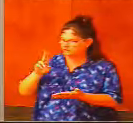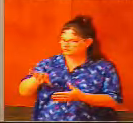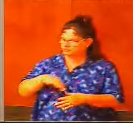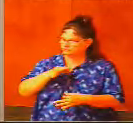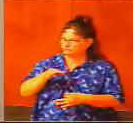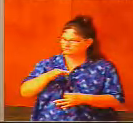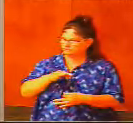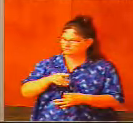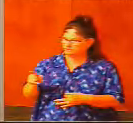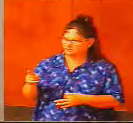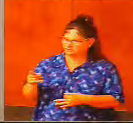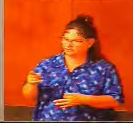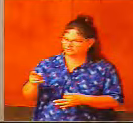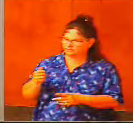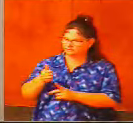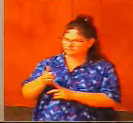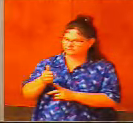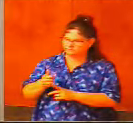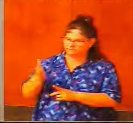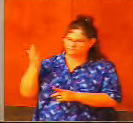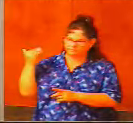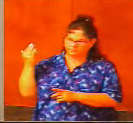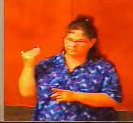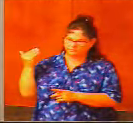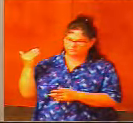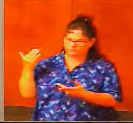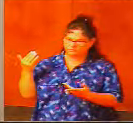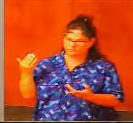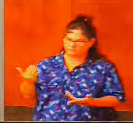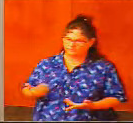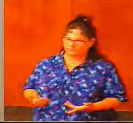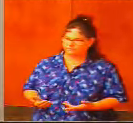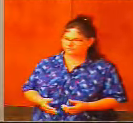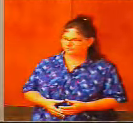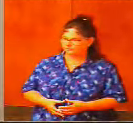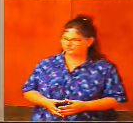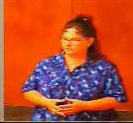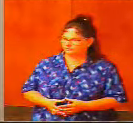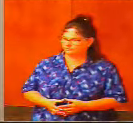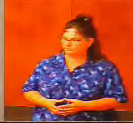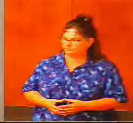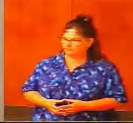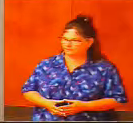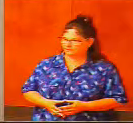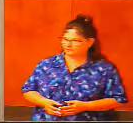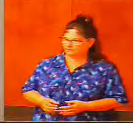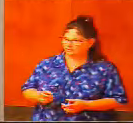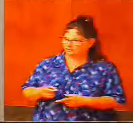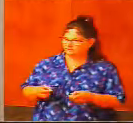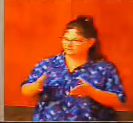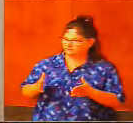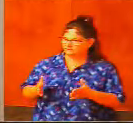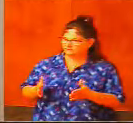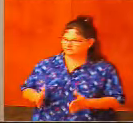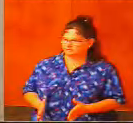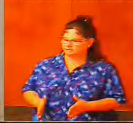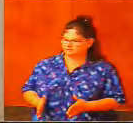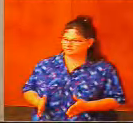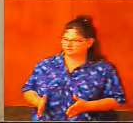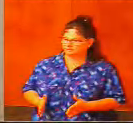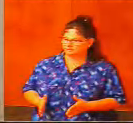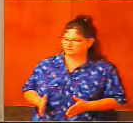that they once were. And as sinners,